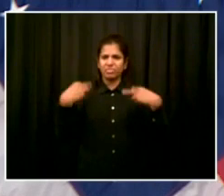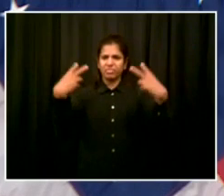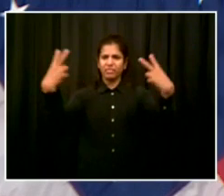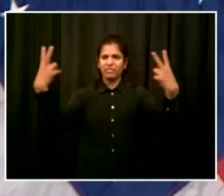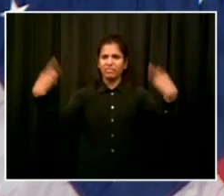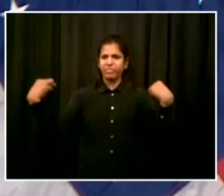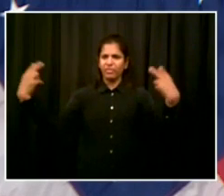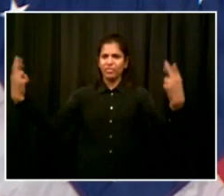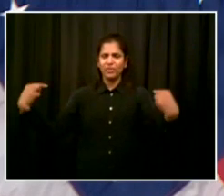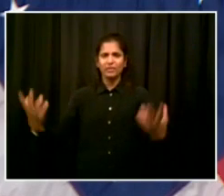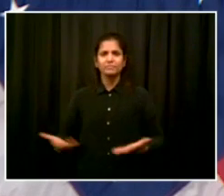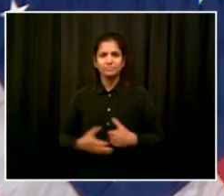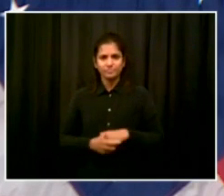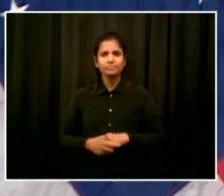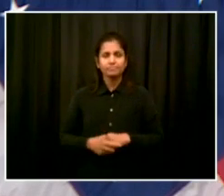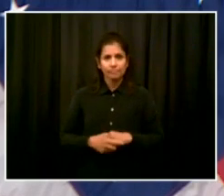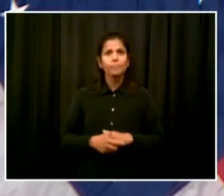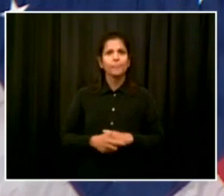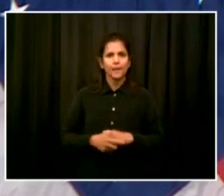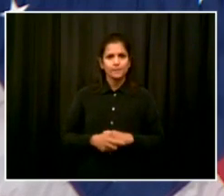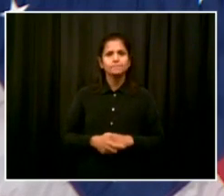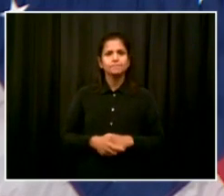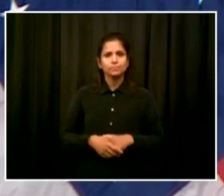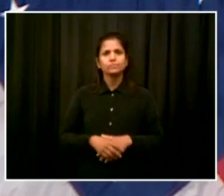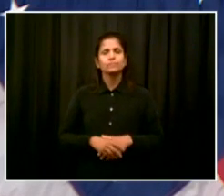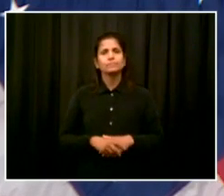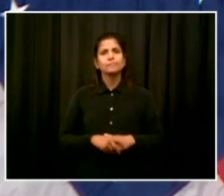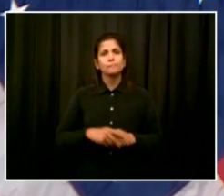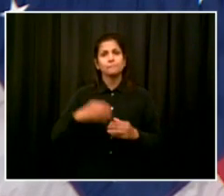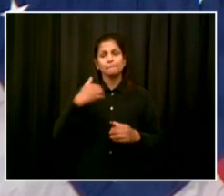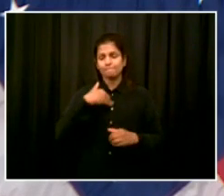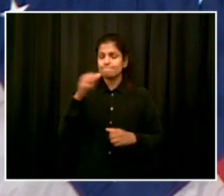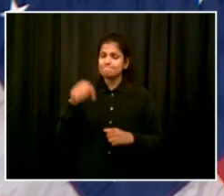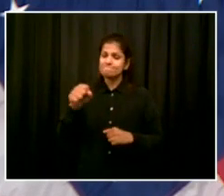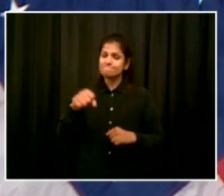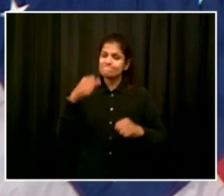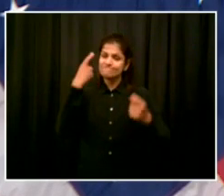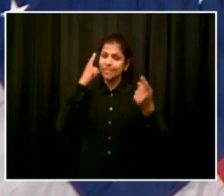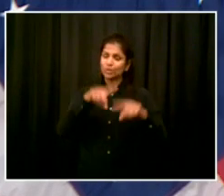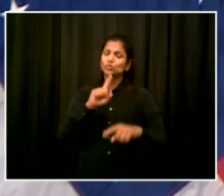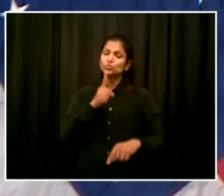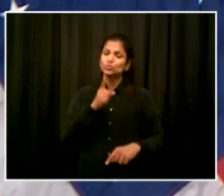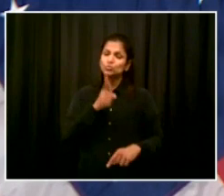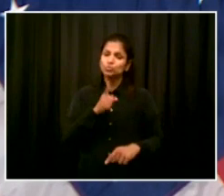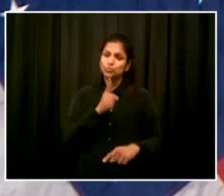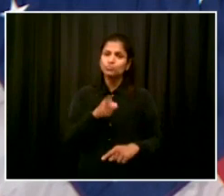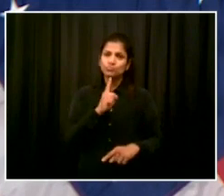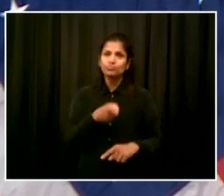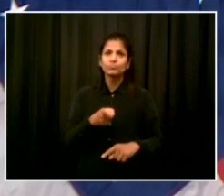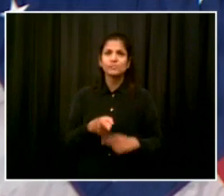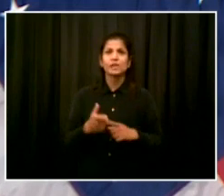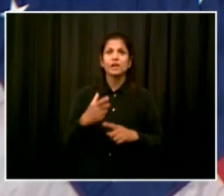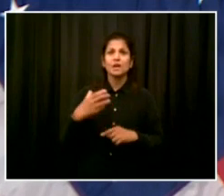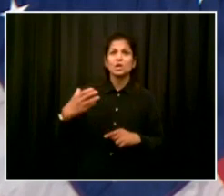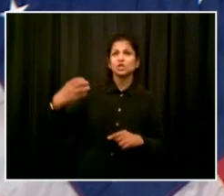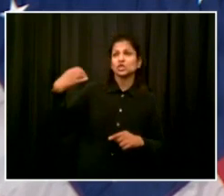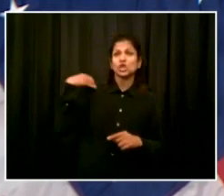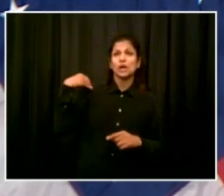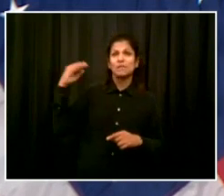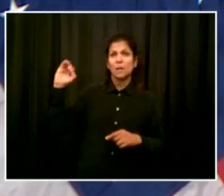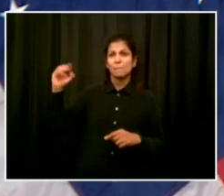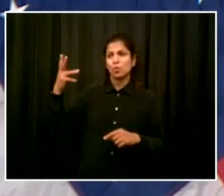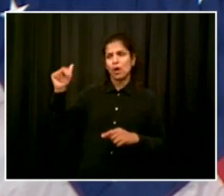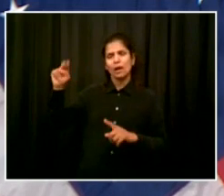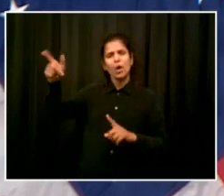on the cops that work for him. It's a tough time right now. I think everyone, you don't need to be in the police department to understand that. Open the papers